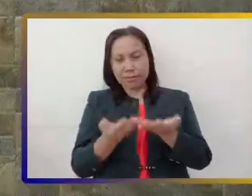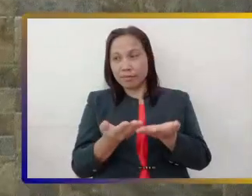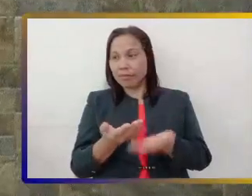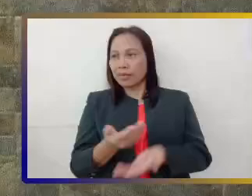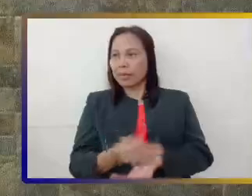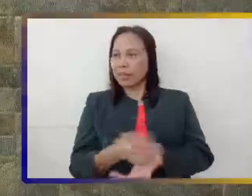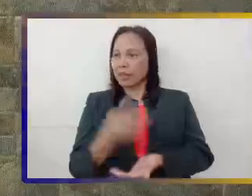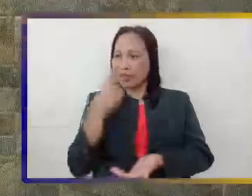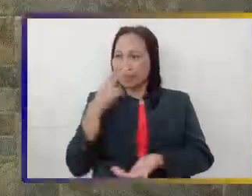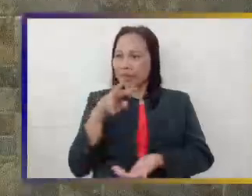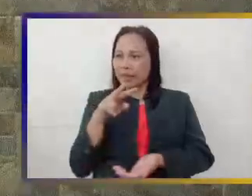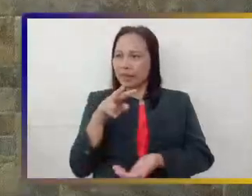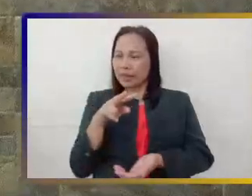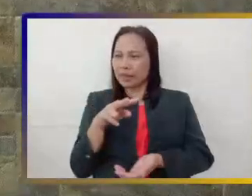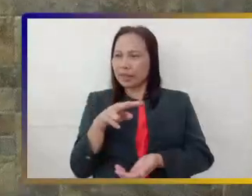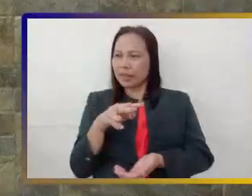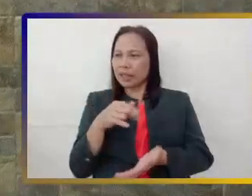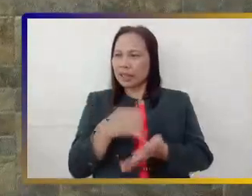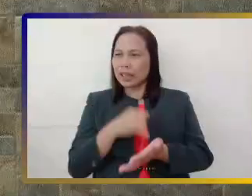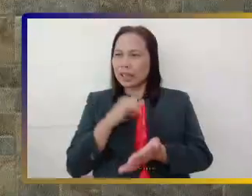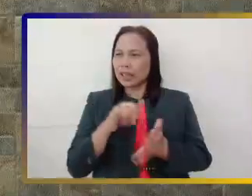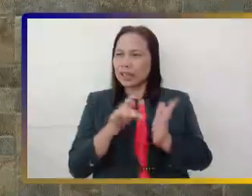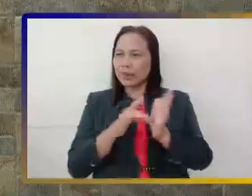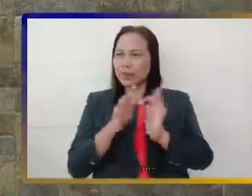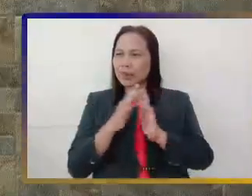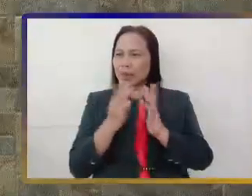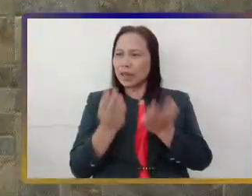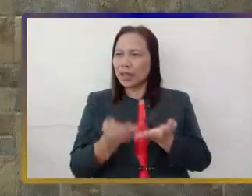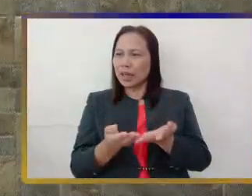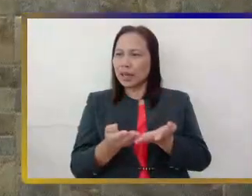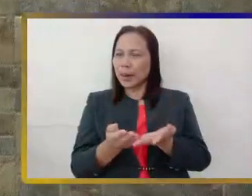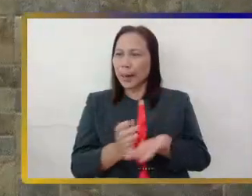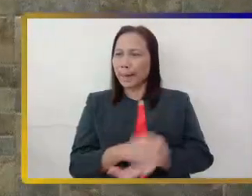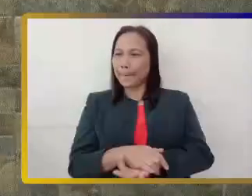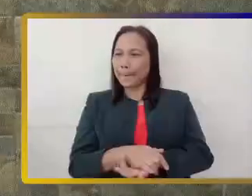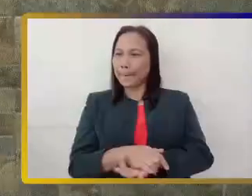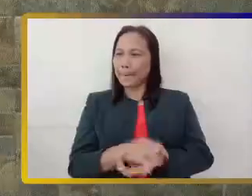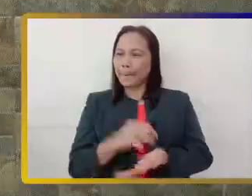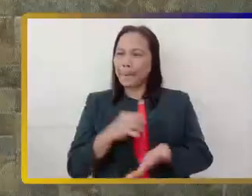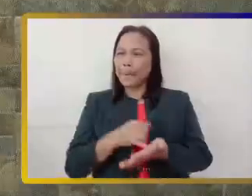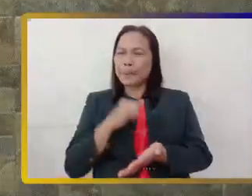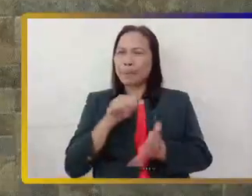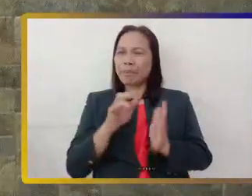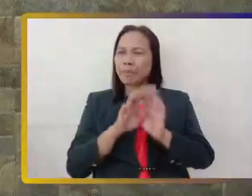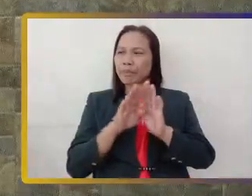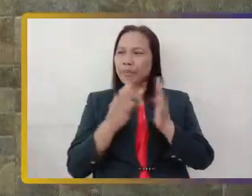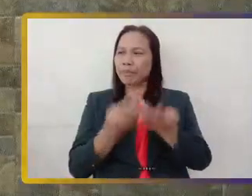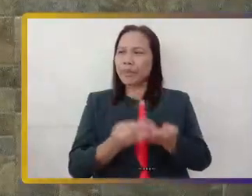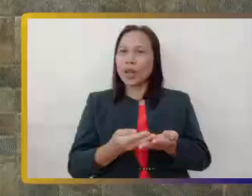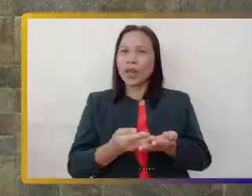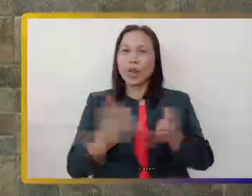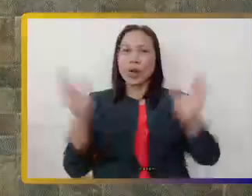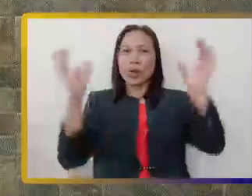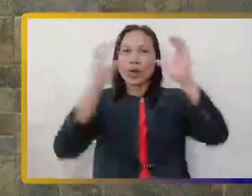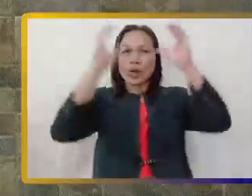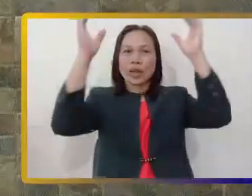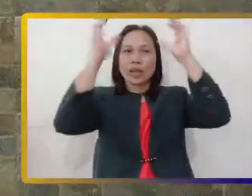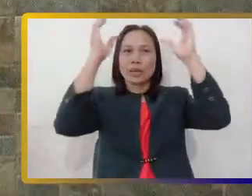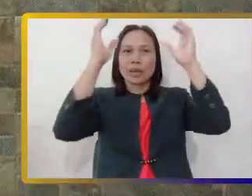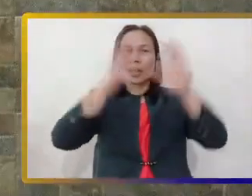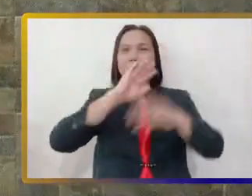part is it biblic is it biblical to celebrate also